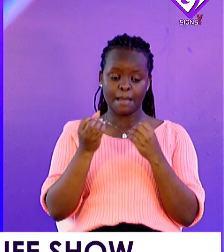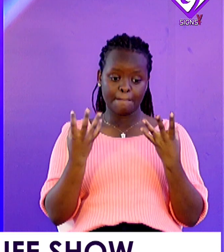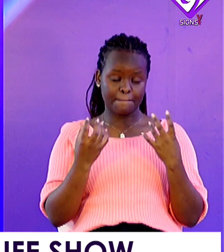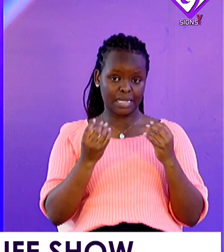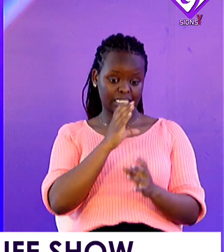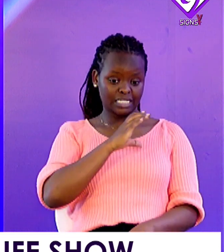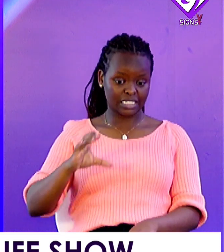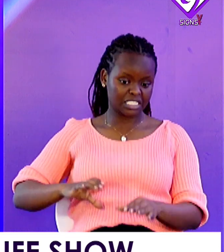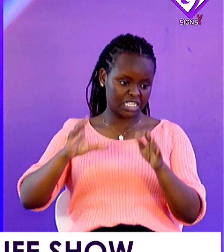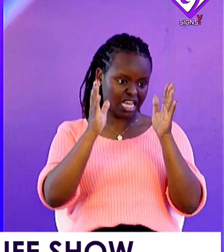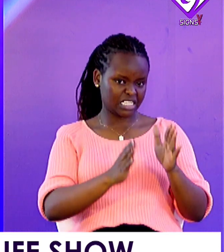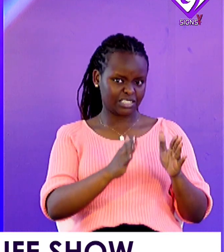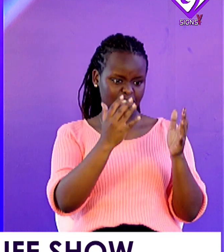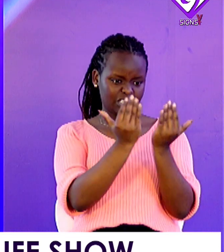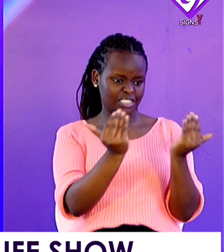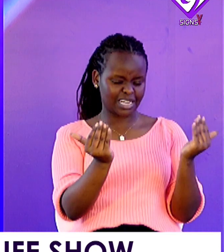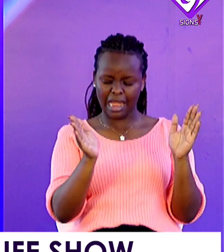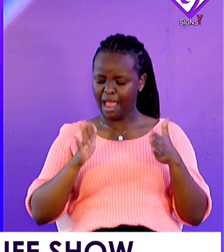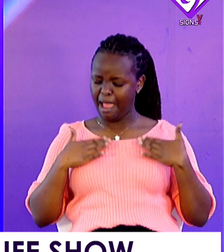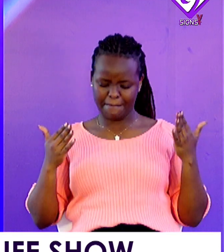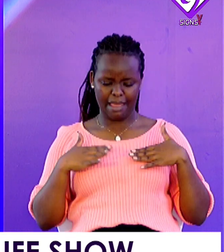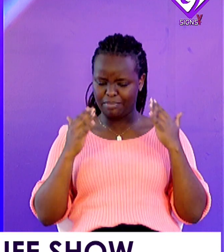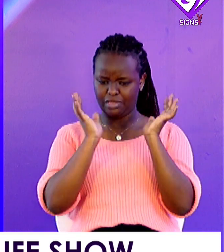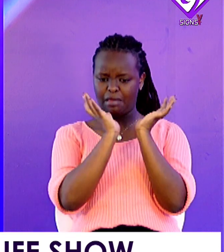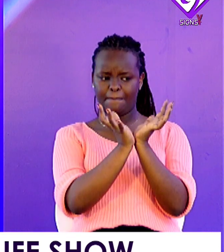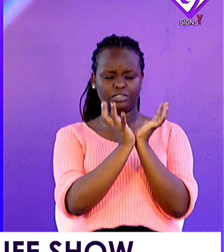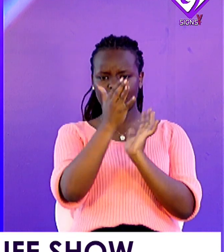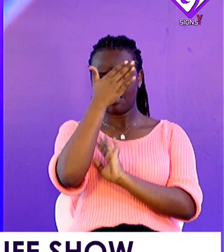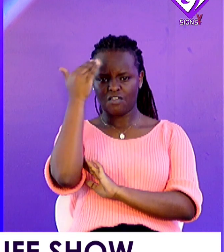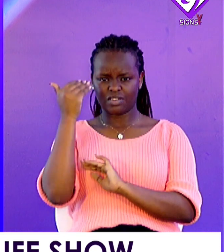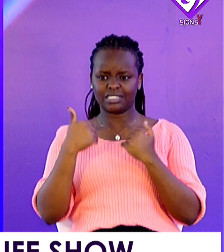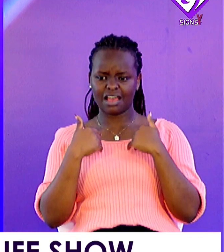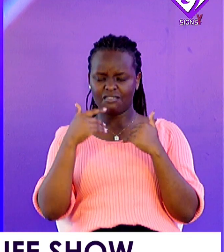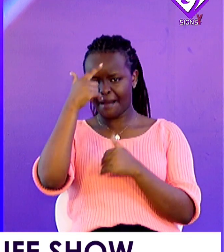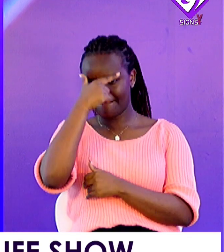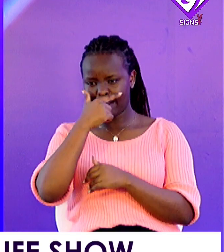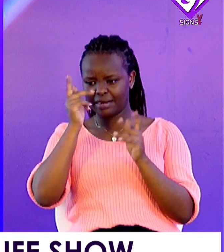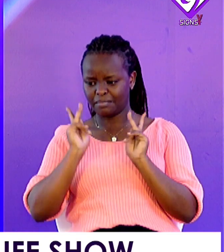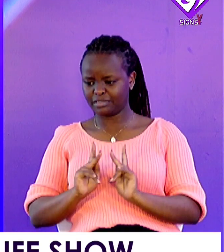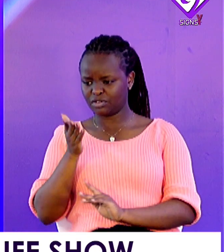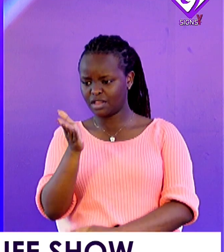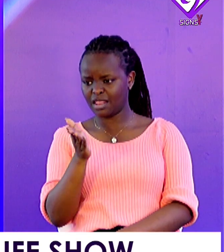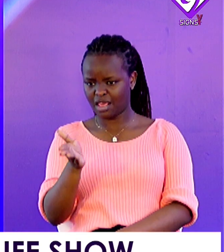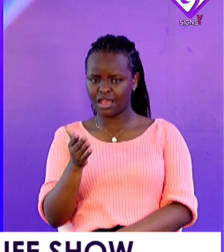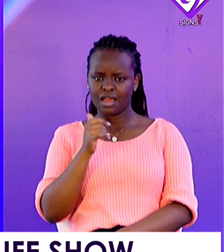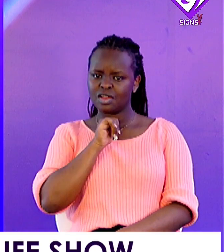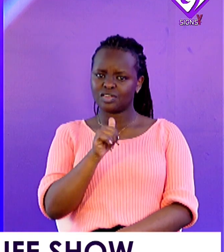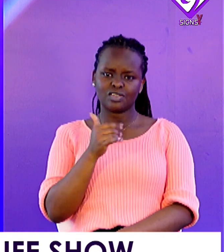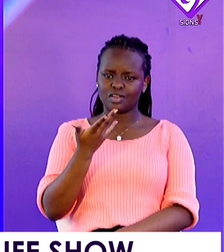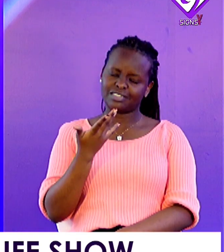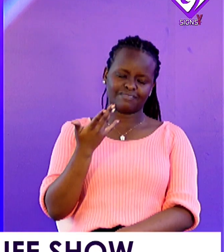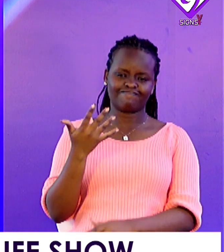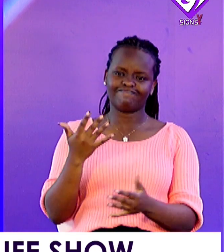Christian children were so happy with their balls, they forgot that they had amongst them a blind person who was not really